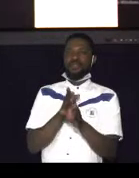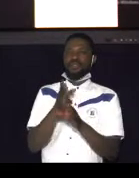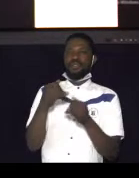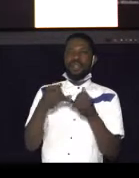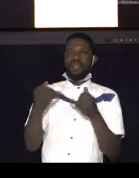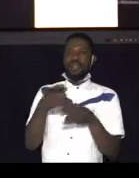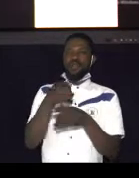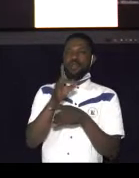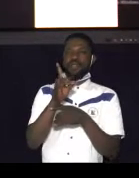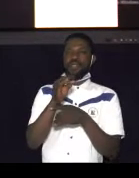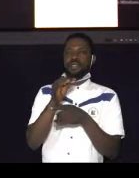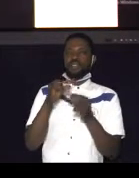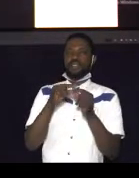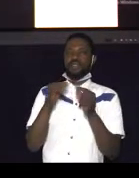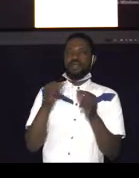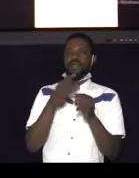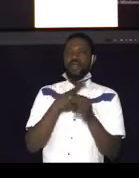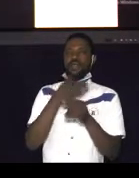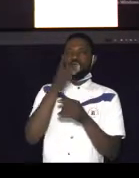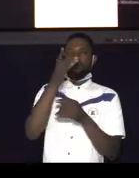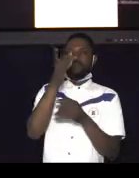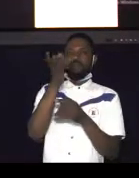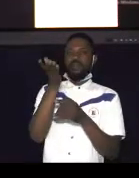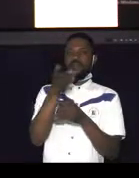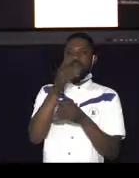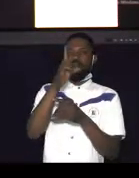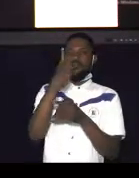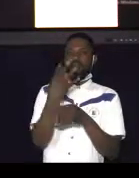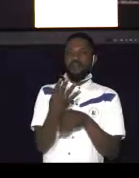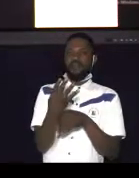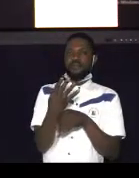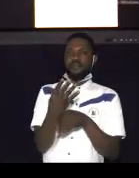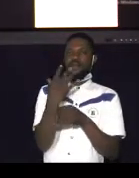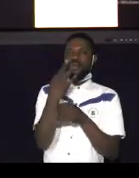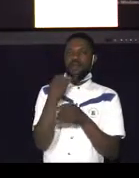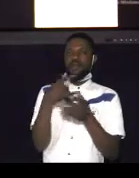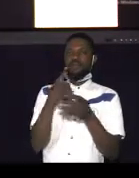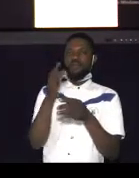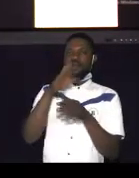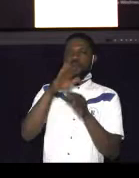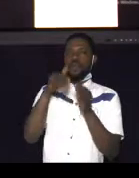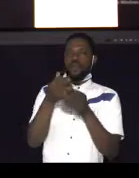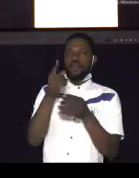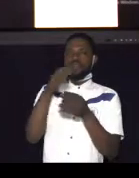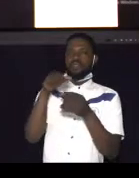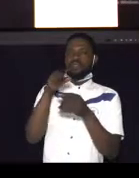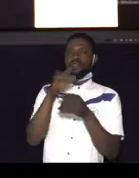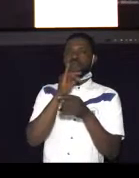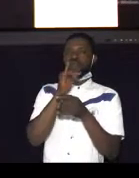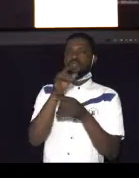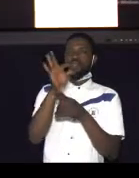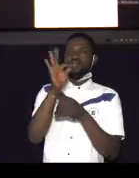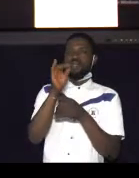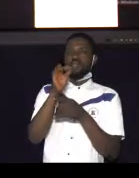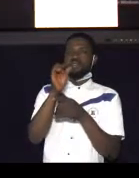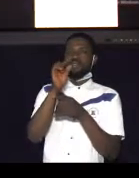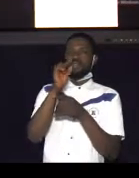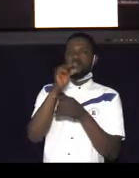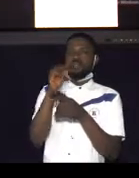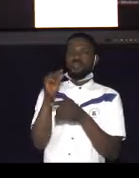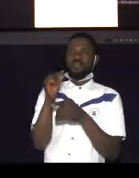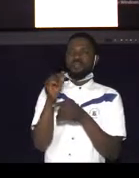is 180 degrees. Half of that, which is 1/4 of the whole circle, is 90 degrees, and that is what we call